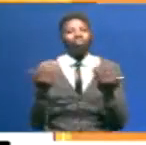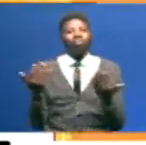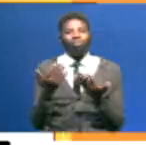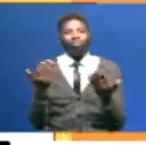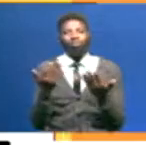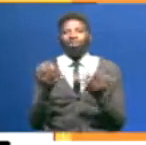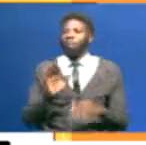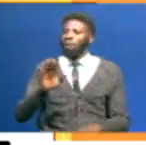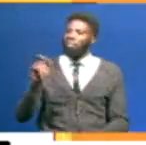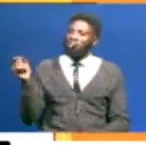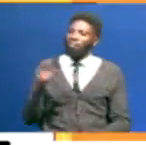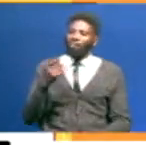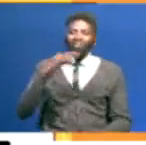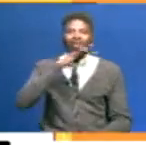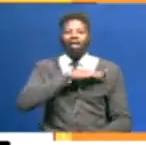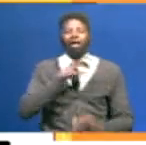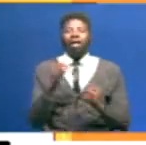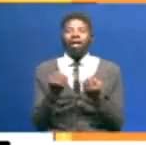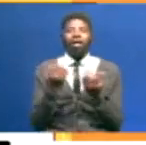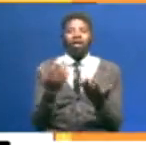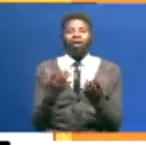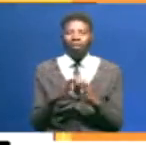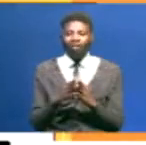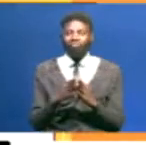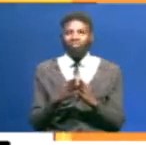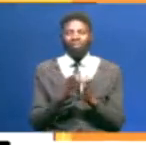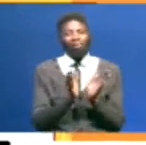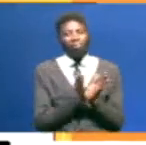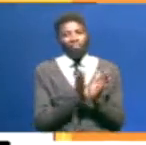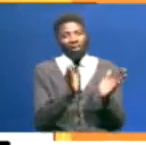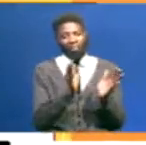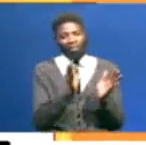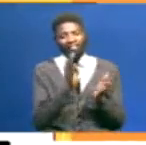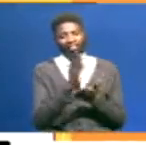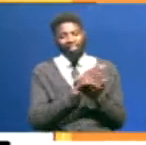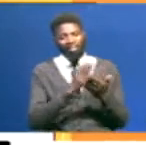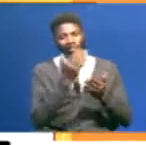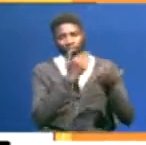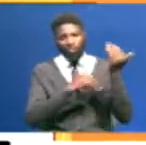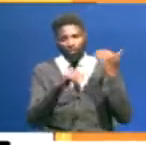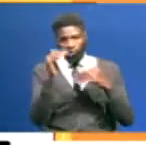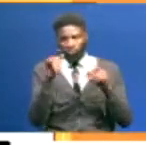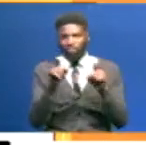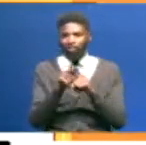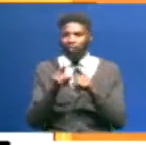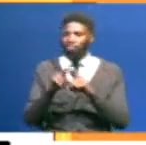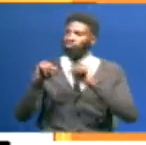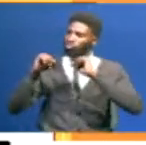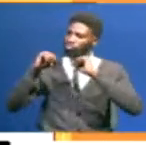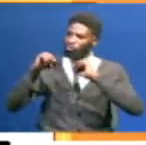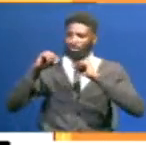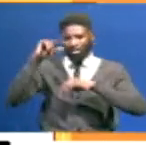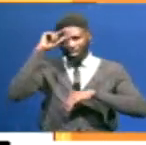used to get. Yeah. The dialogue between public sector professionals and the senior officials was